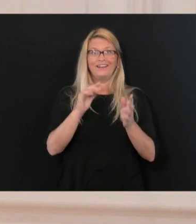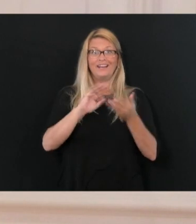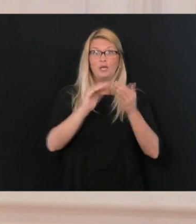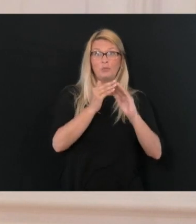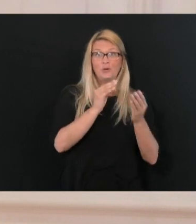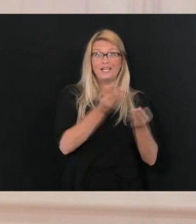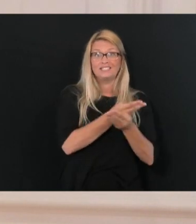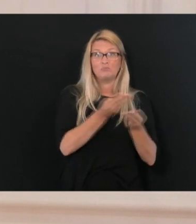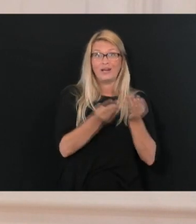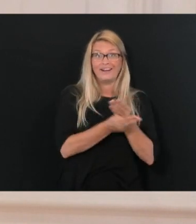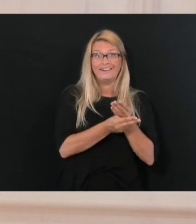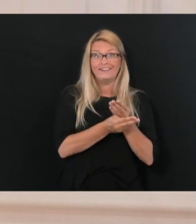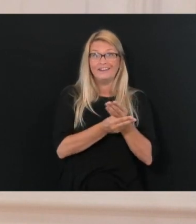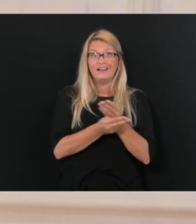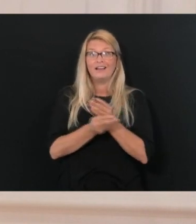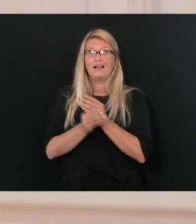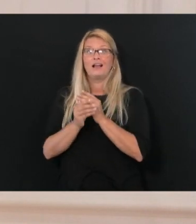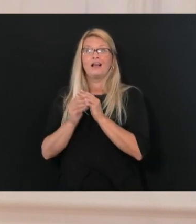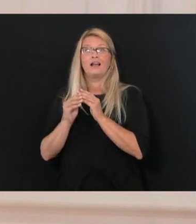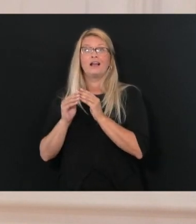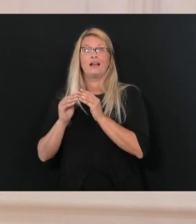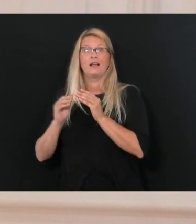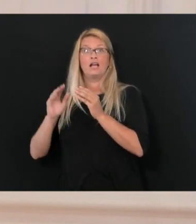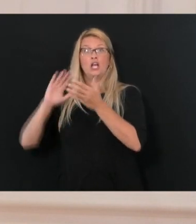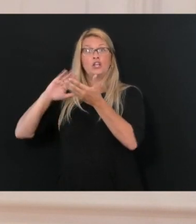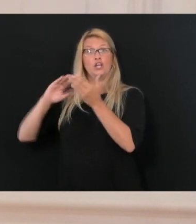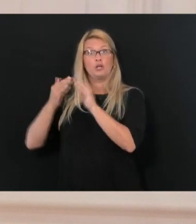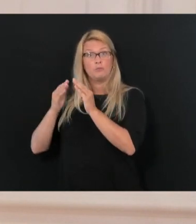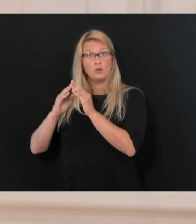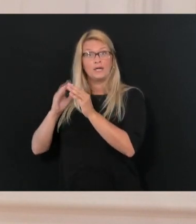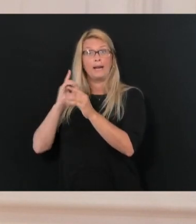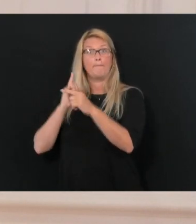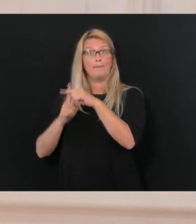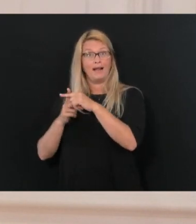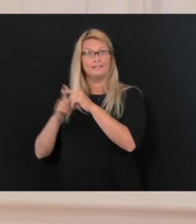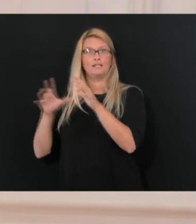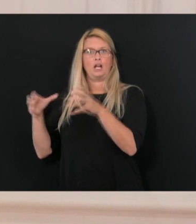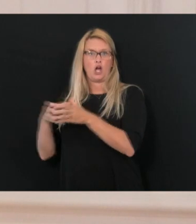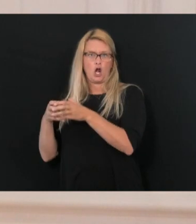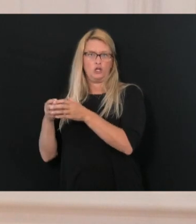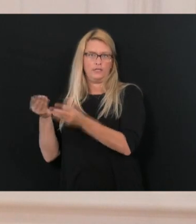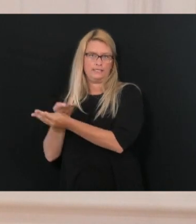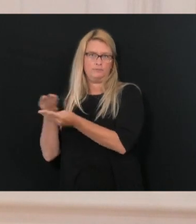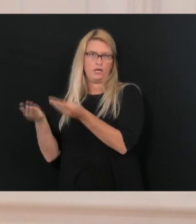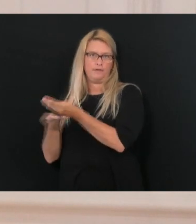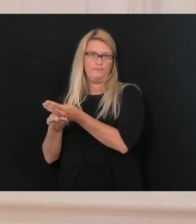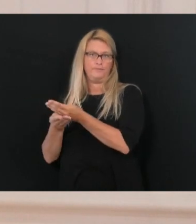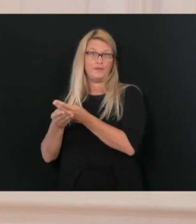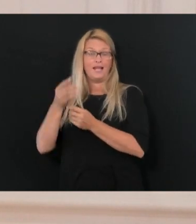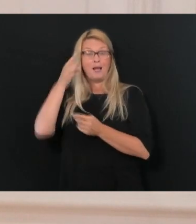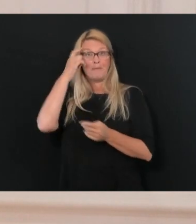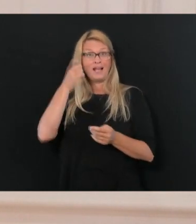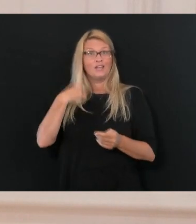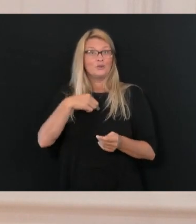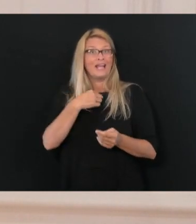looking at, versus the community plus the spread. And since we have outbreaks that involve nursing